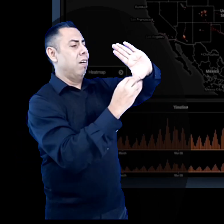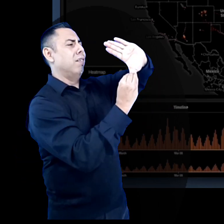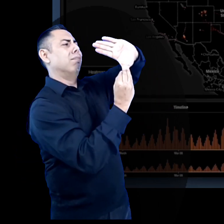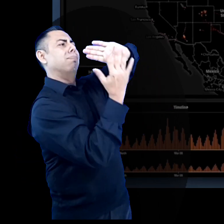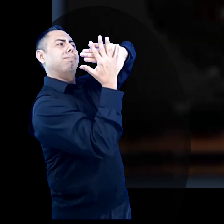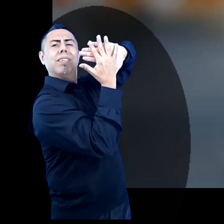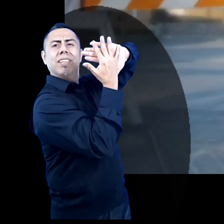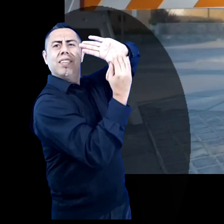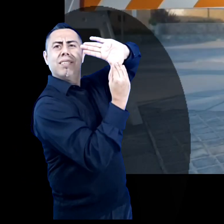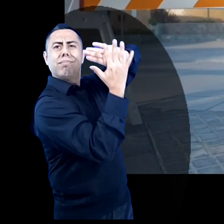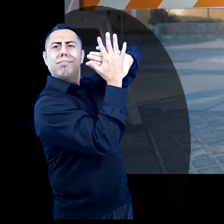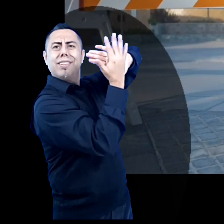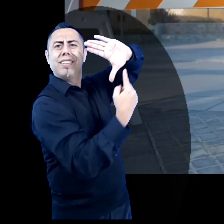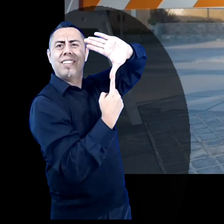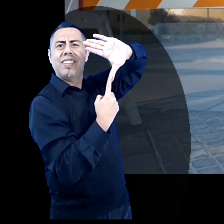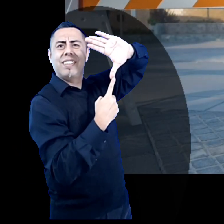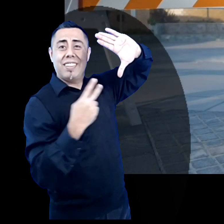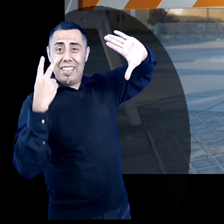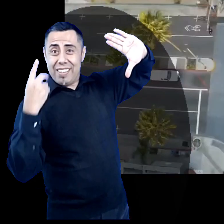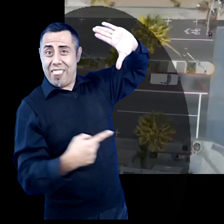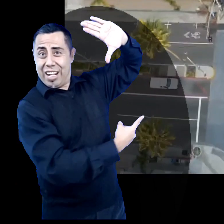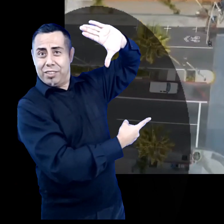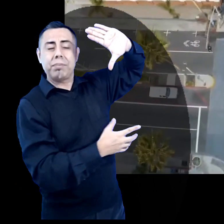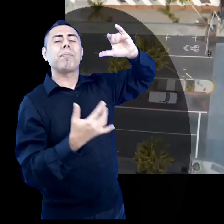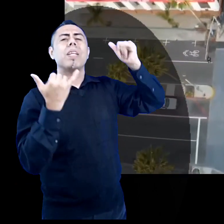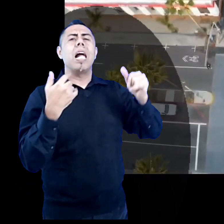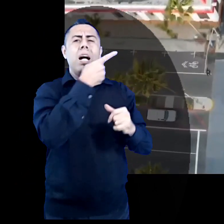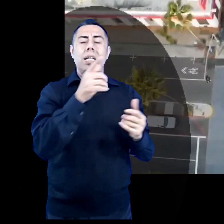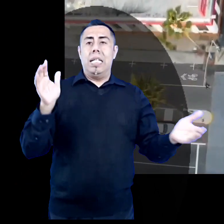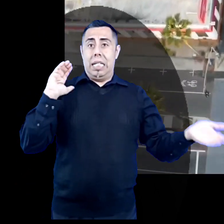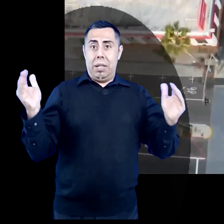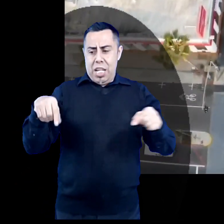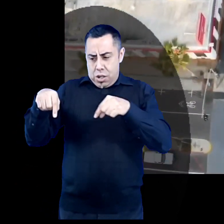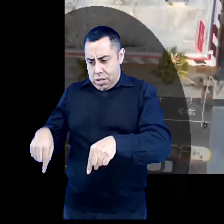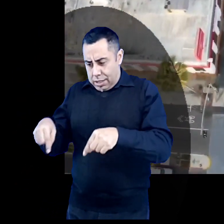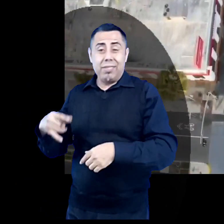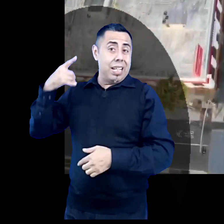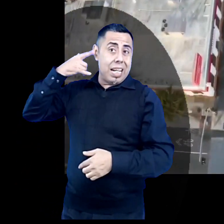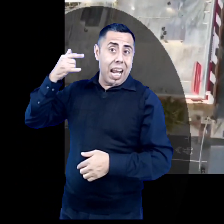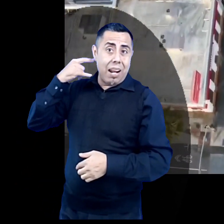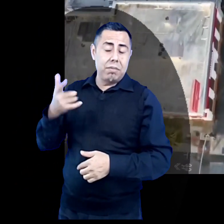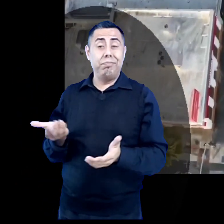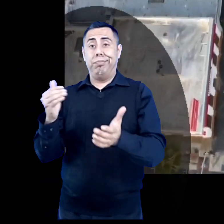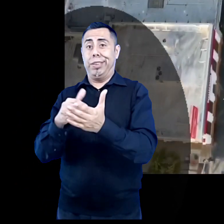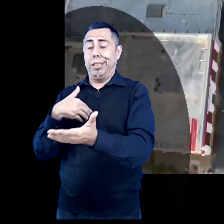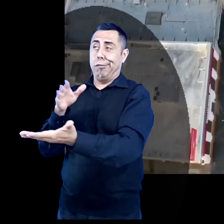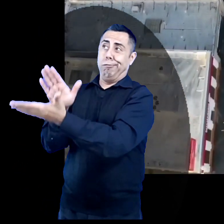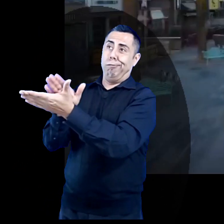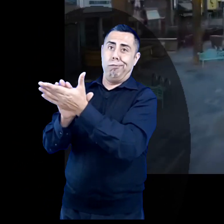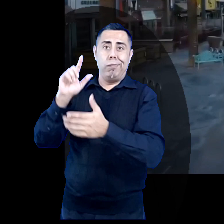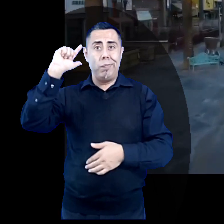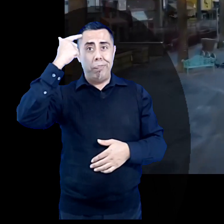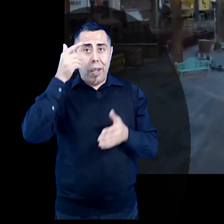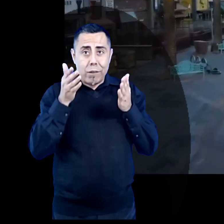to the Midwest. On the other hand, if you took the approach as we've done now in California, and again credit to